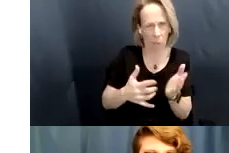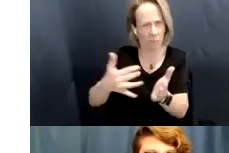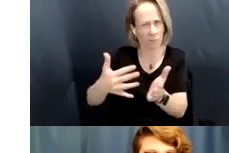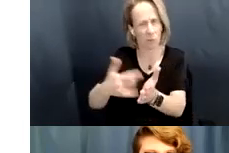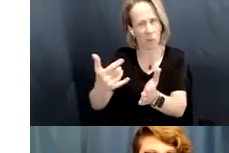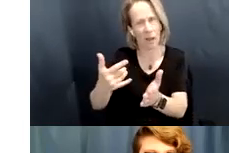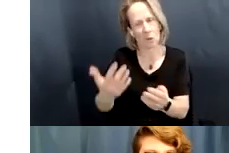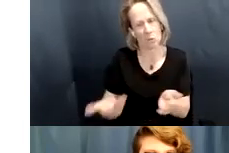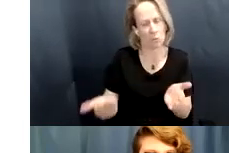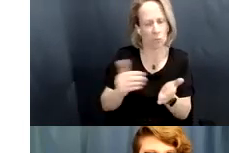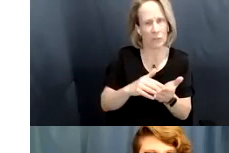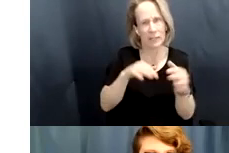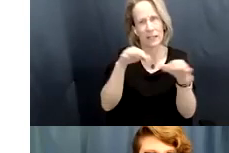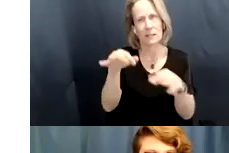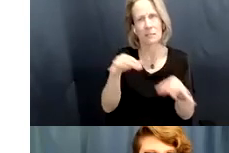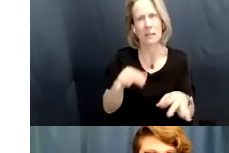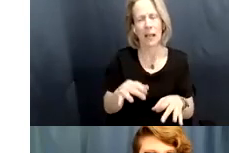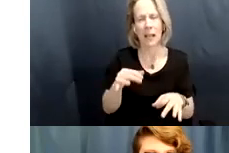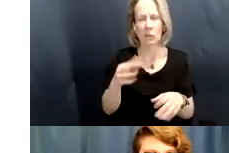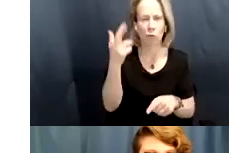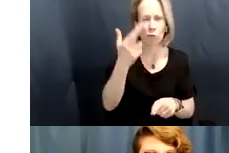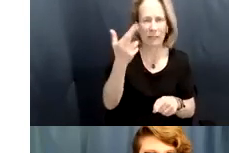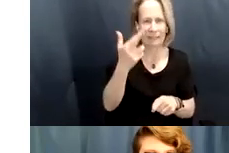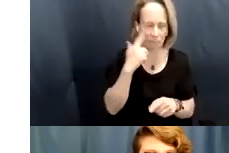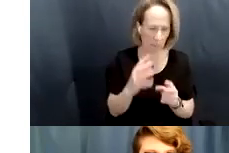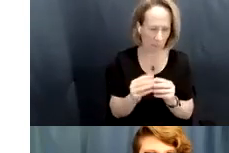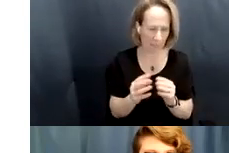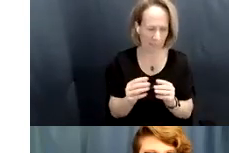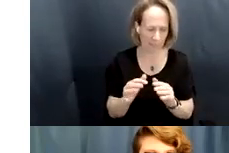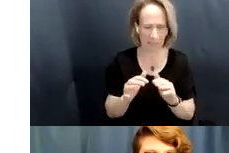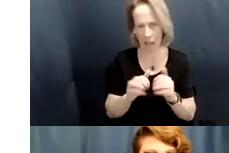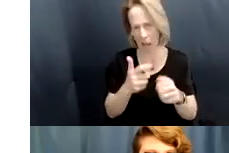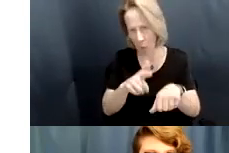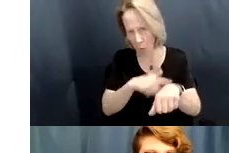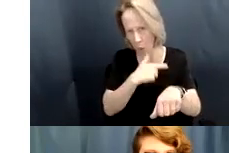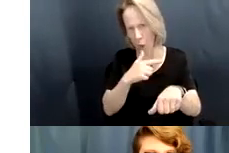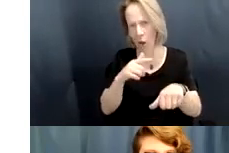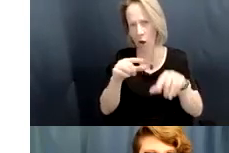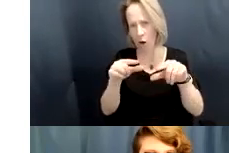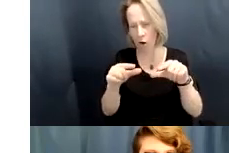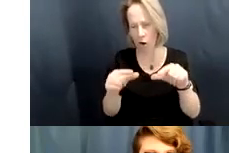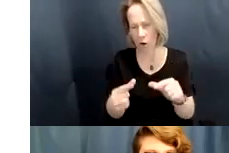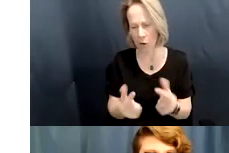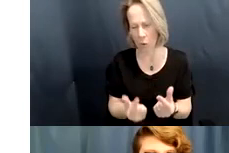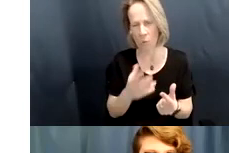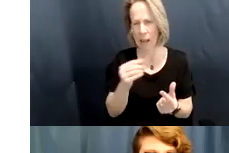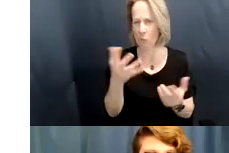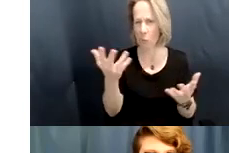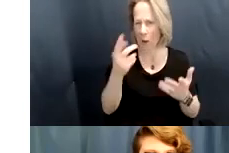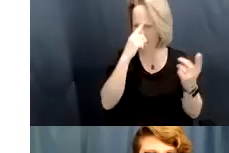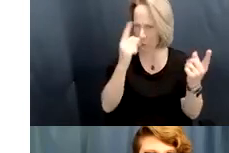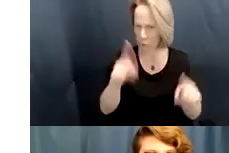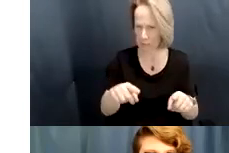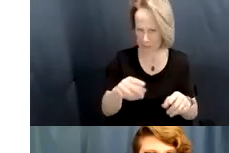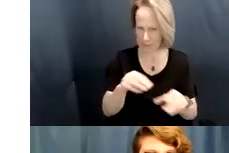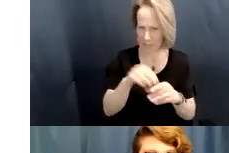reiterate what the purpose of the group is, how long the group is, and the group agreements. Maybe the group agreements every single time, right? Like when you go